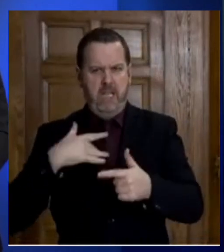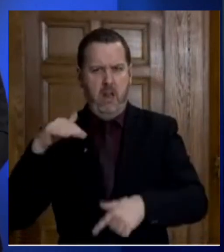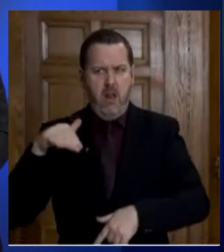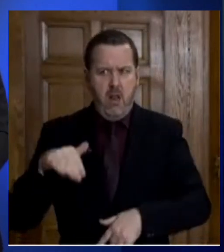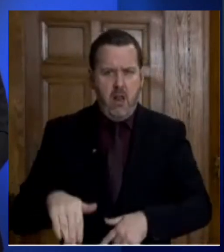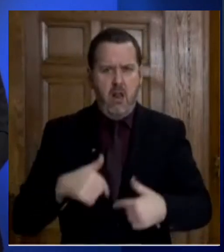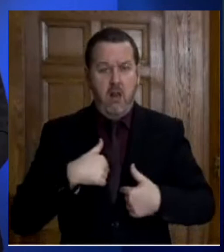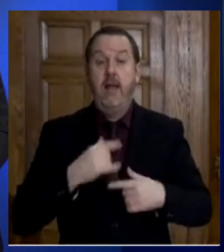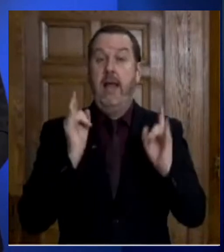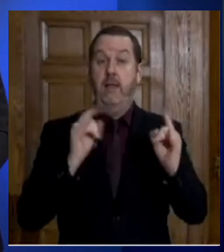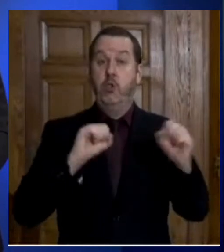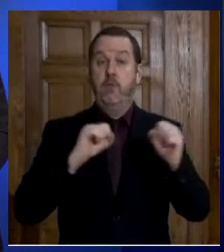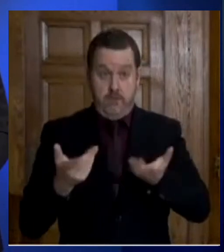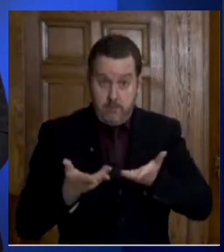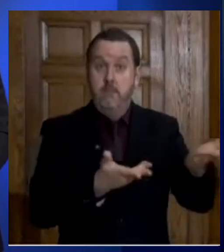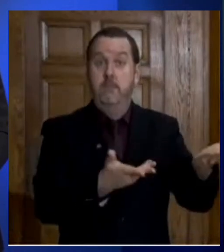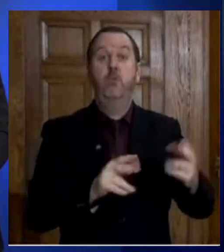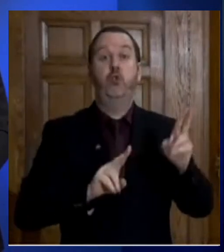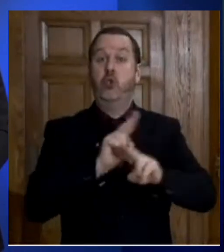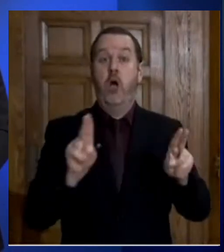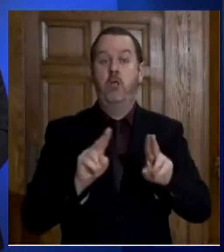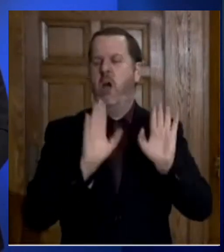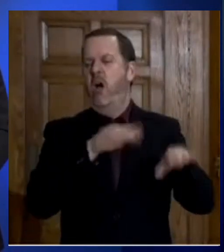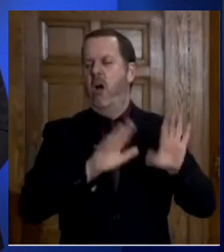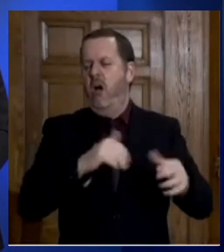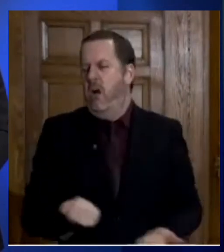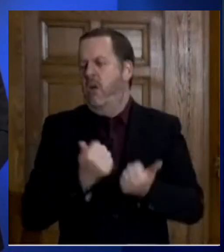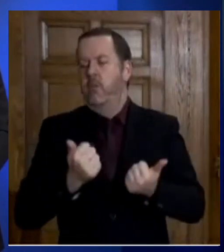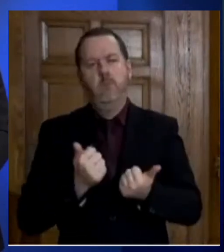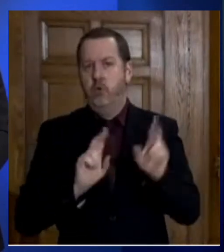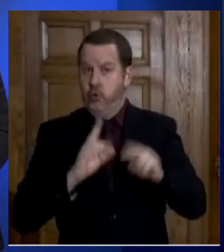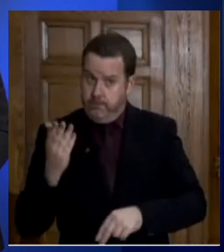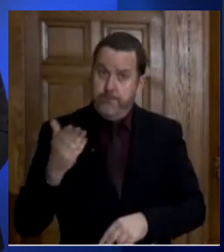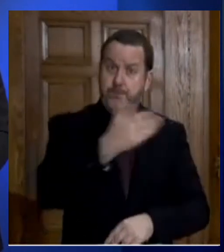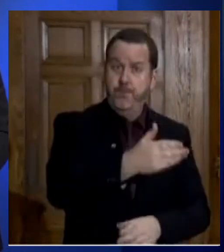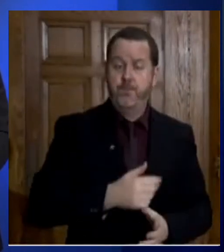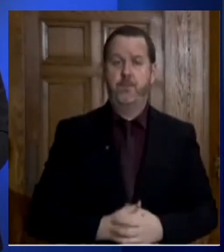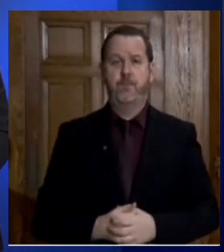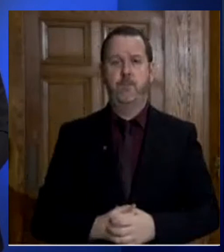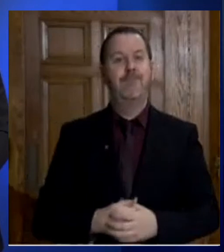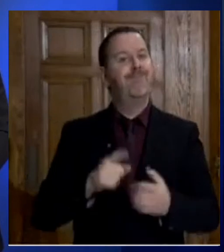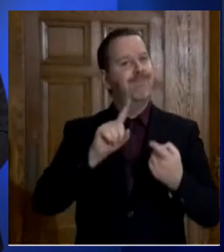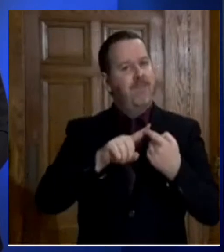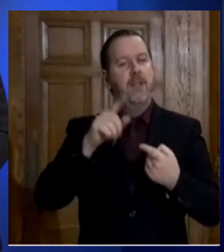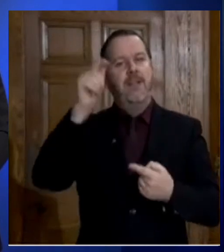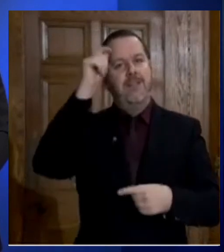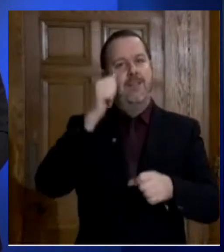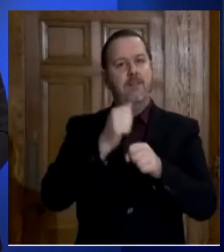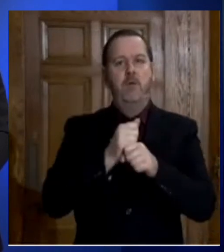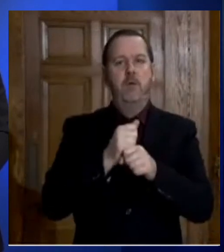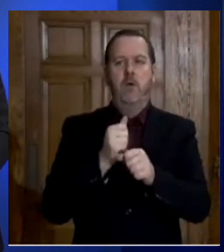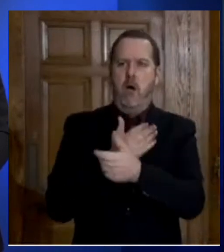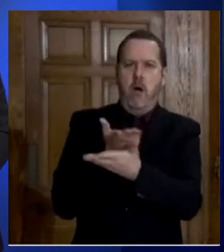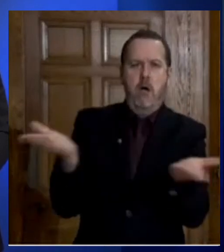delay seeking medical care. We should also take time to consider all those working in health and social care